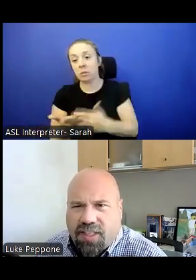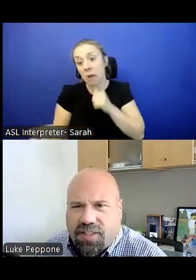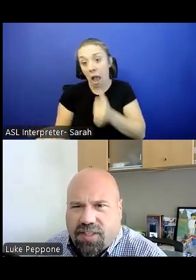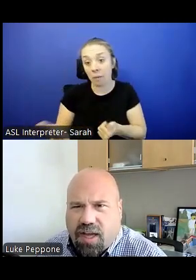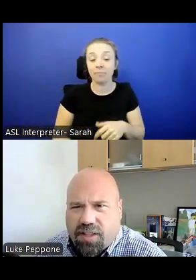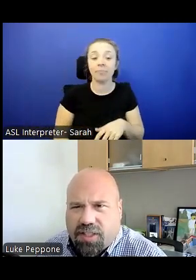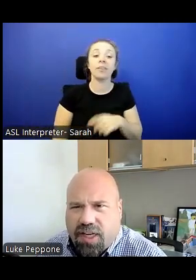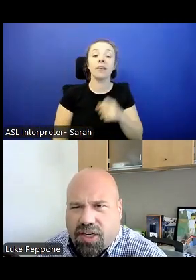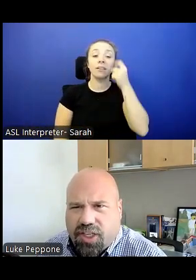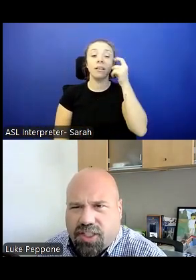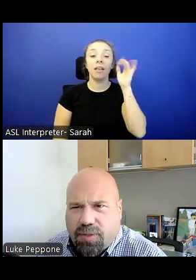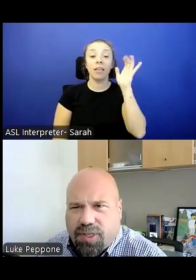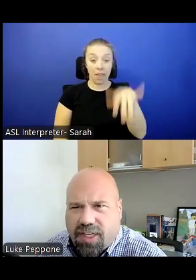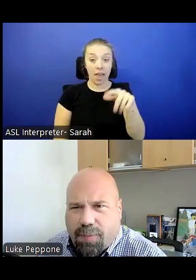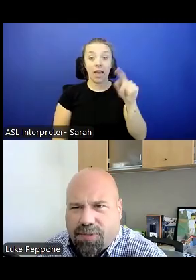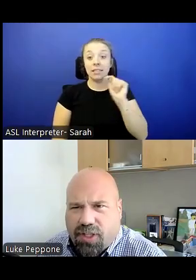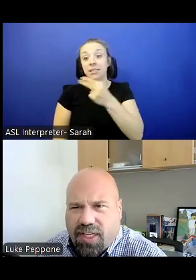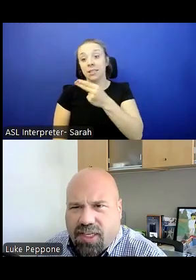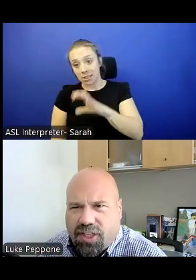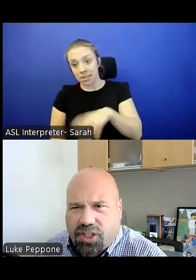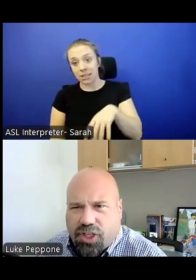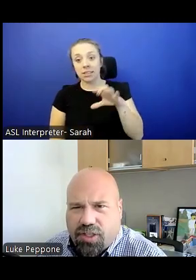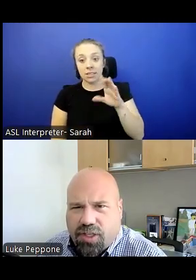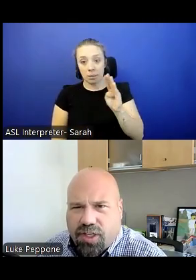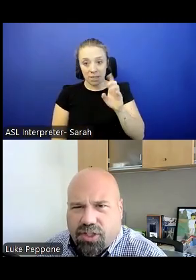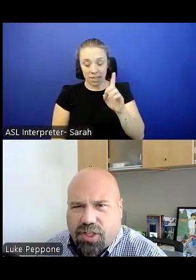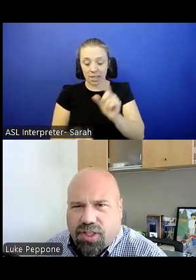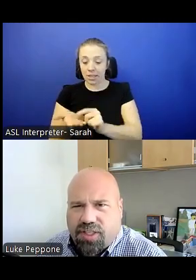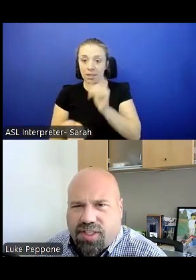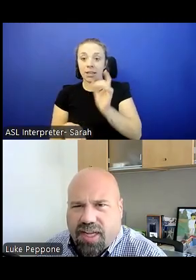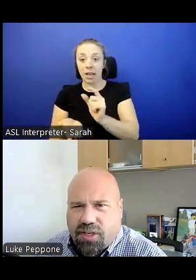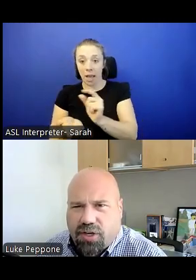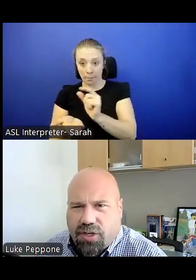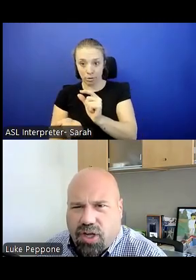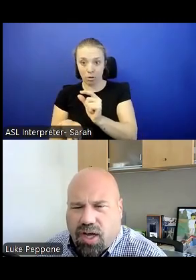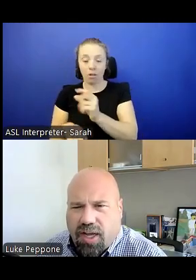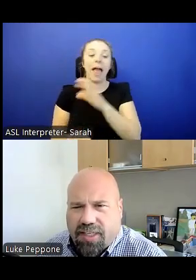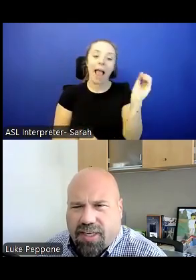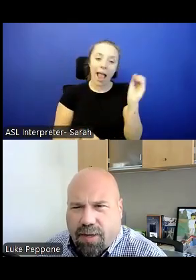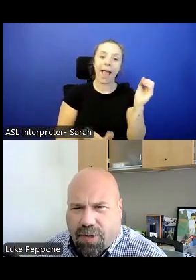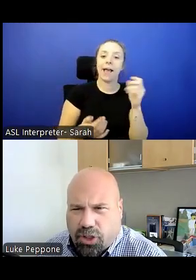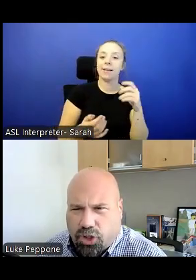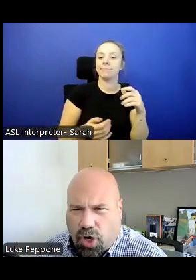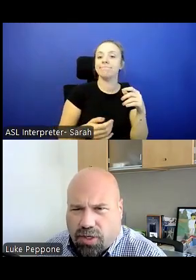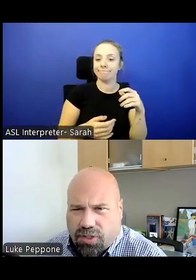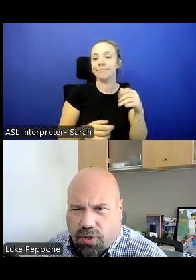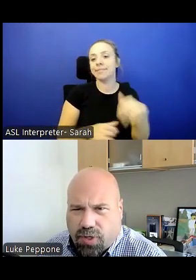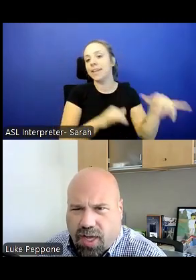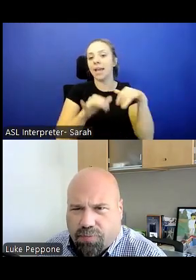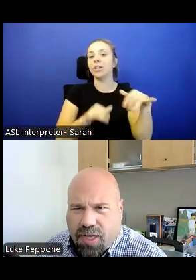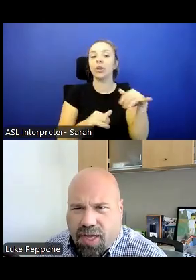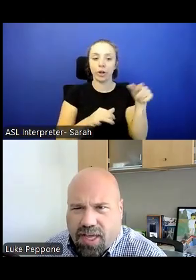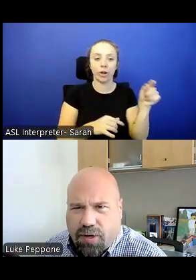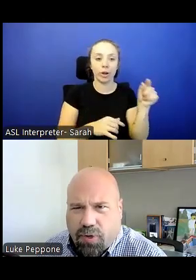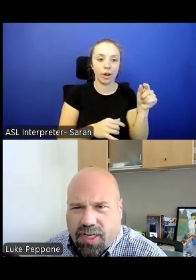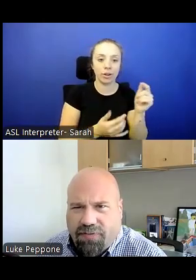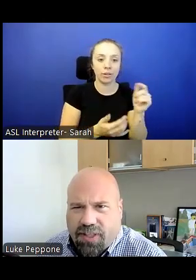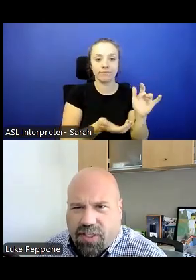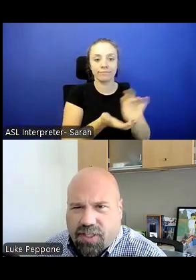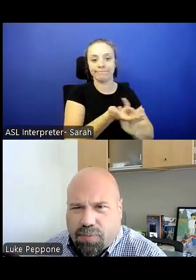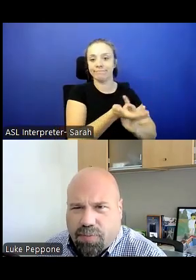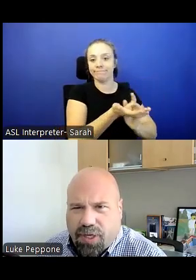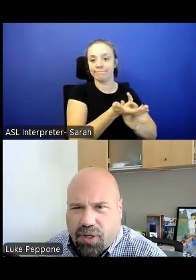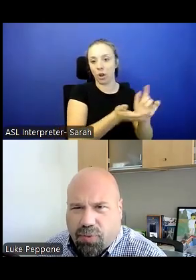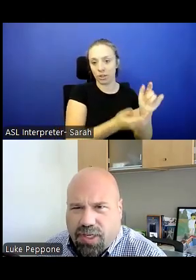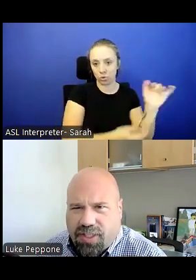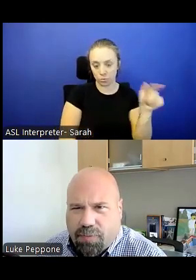got the THC CBD capsule in addition to the standard antiemetic drugs. Okay. And they were given